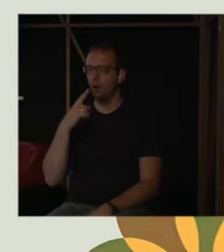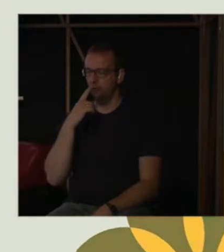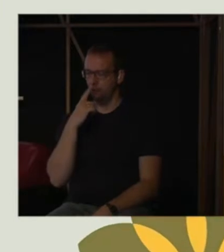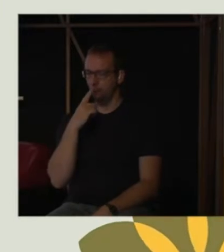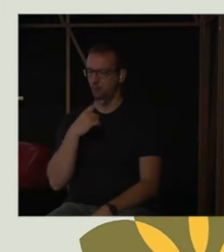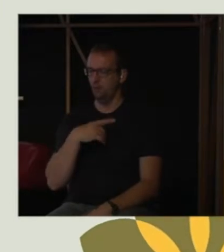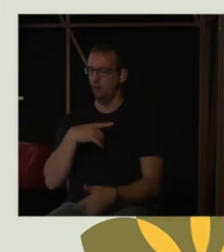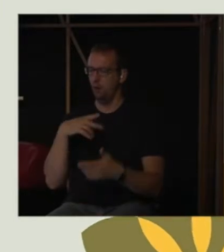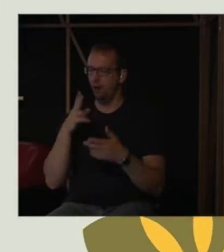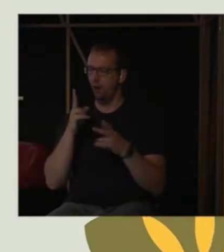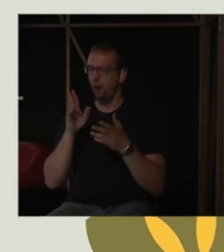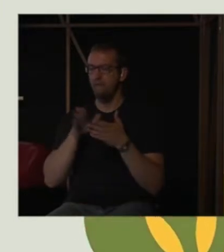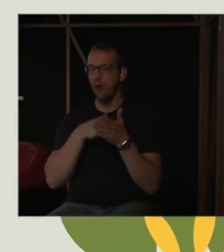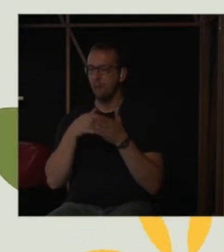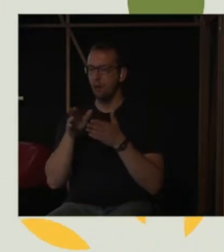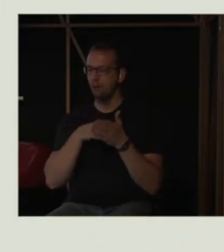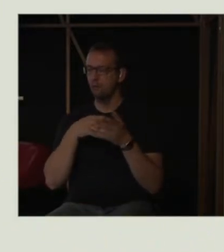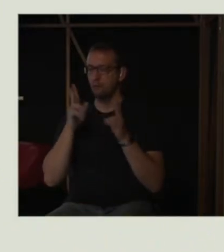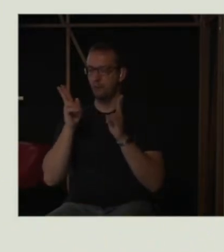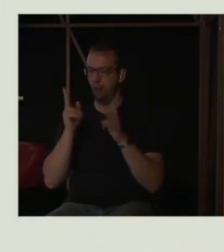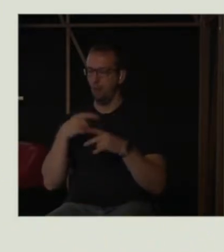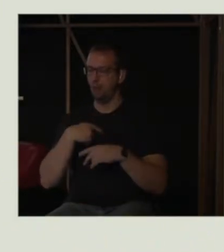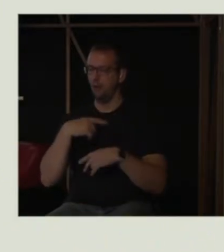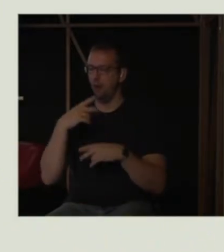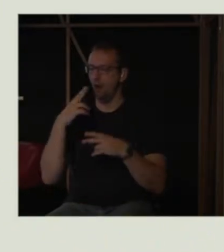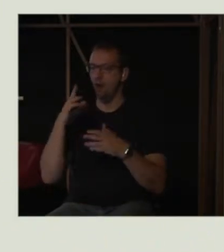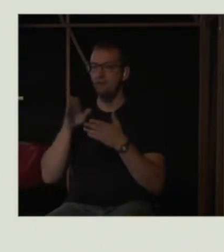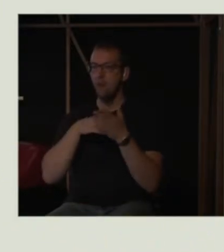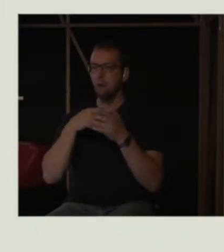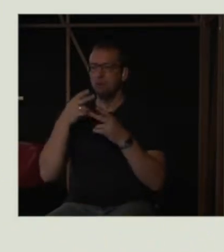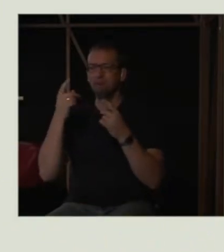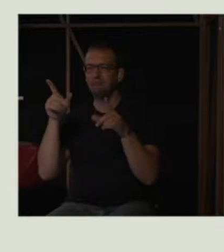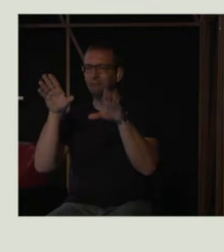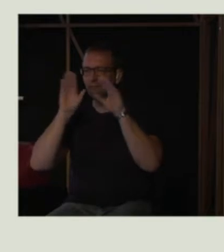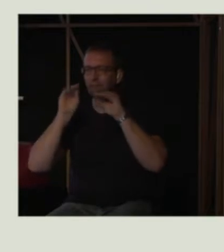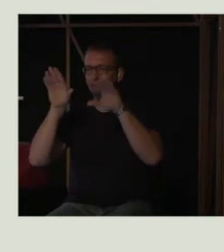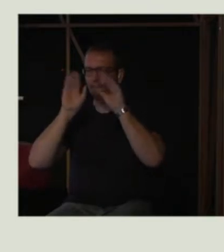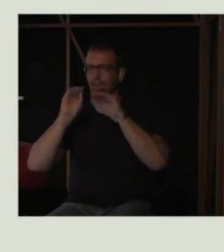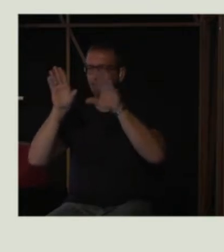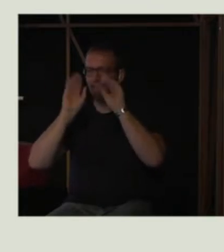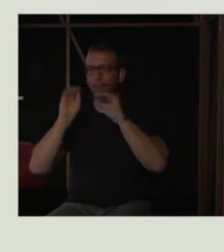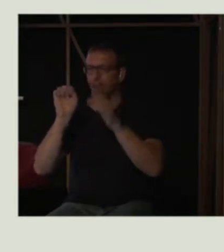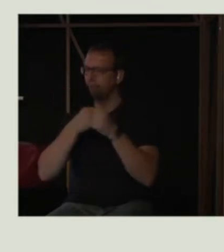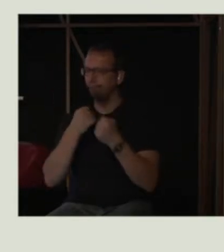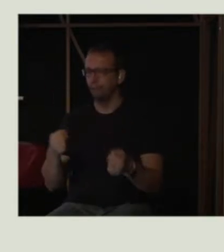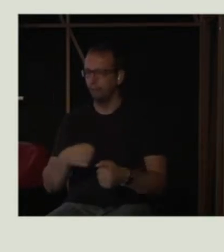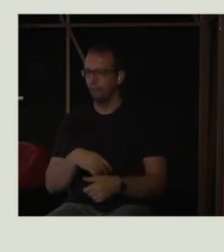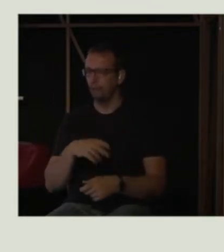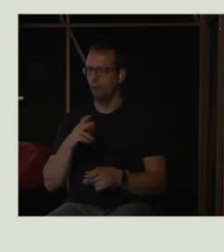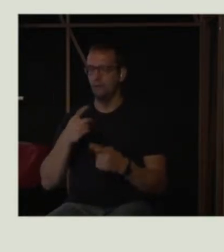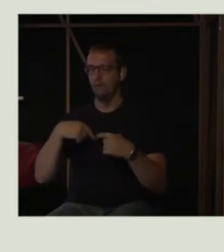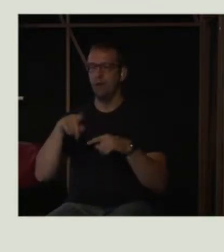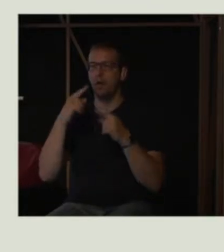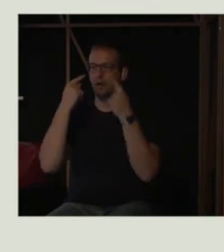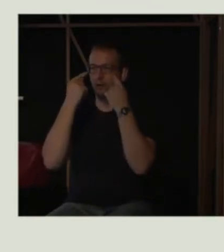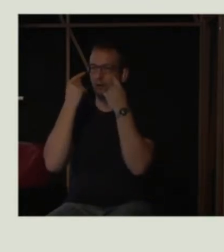colours normally. Here's the science bit. We see colour through 3 types of specialised nerve cells called cones.